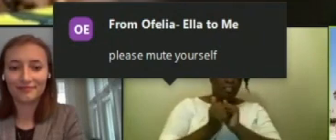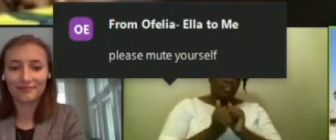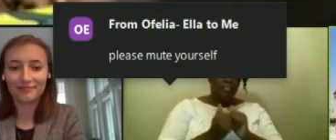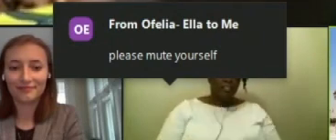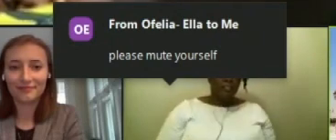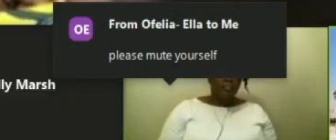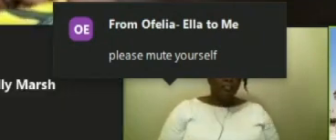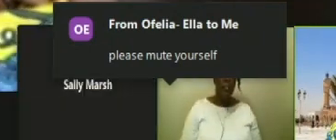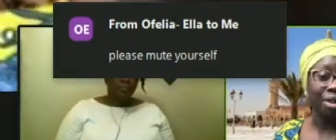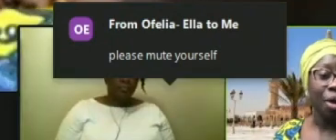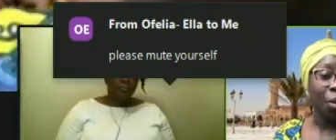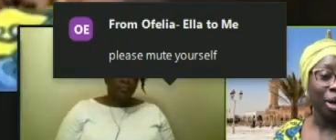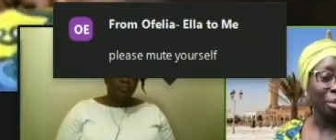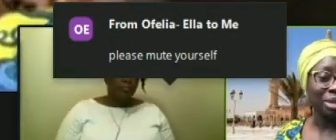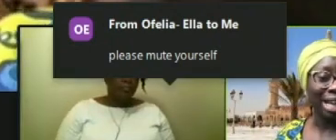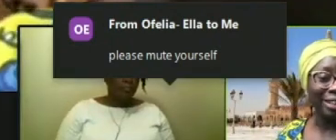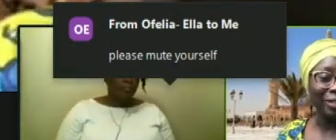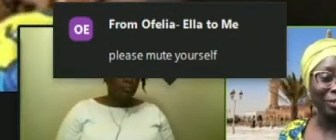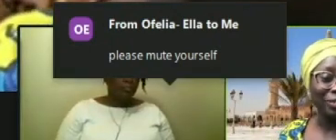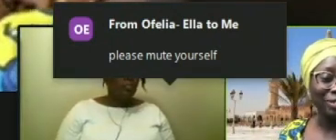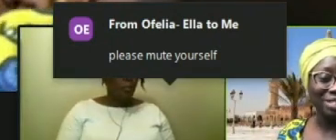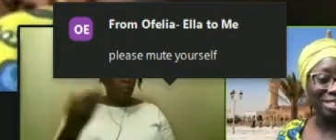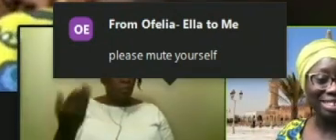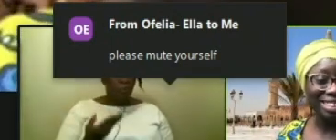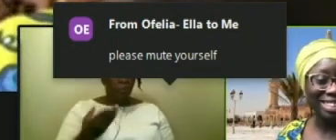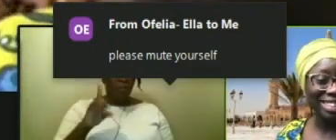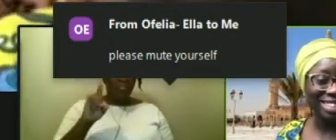immigrant communities and immigrant life. Welcome, Diana.